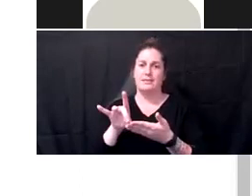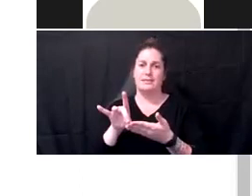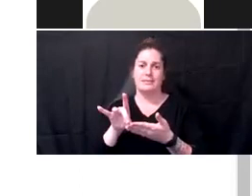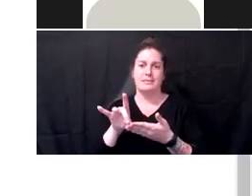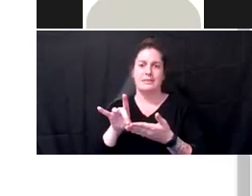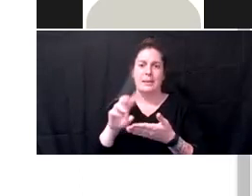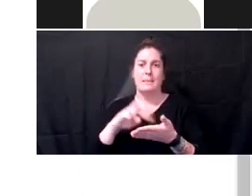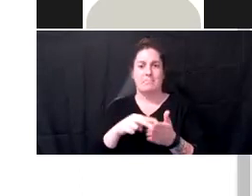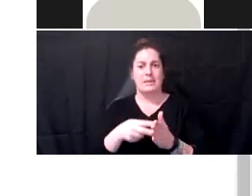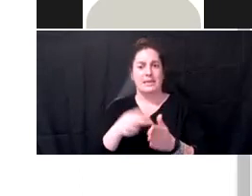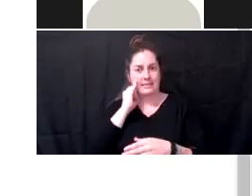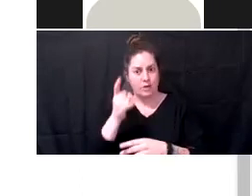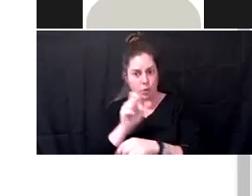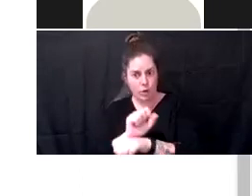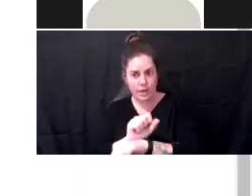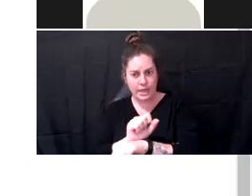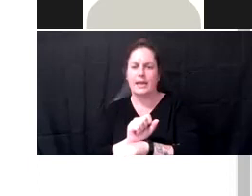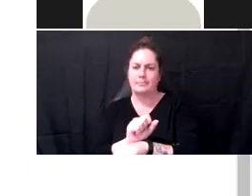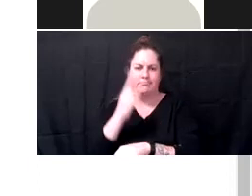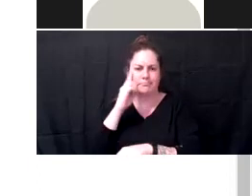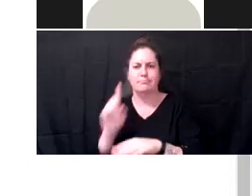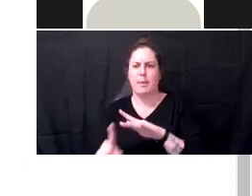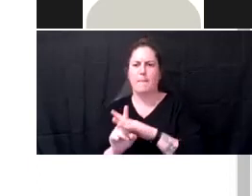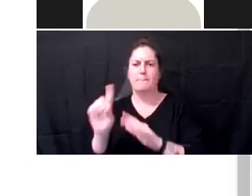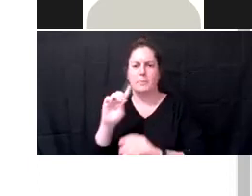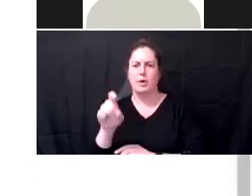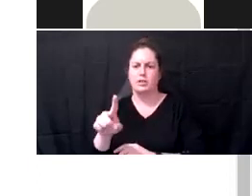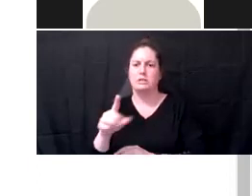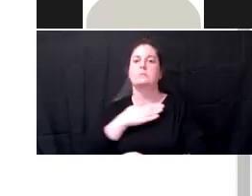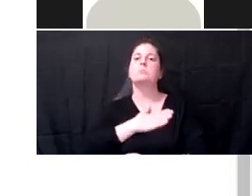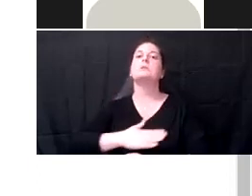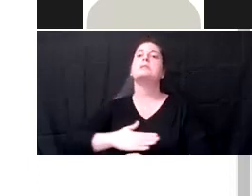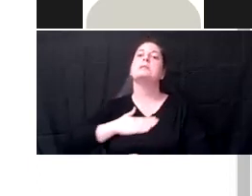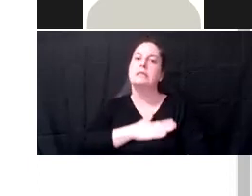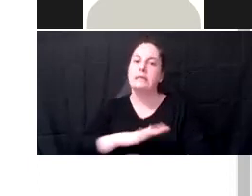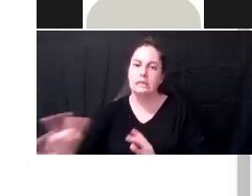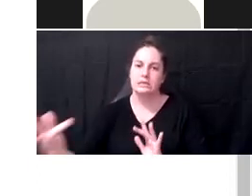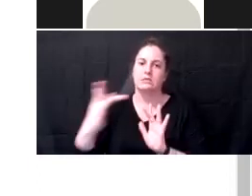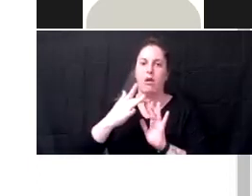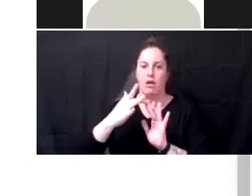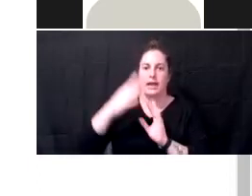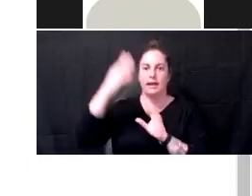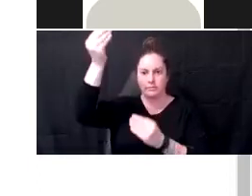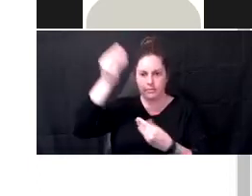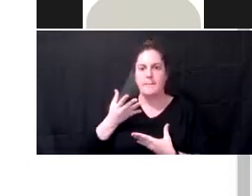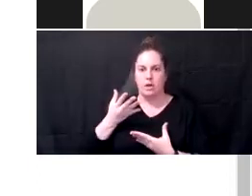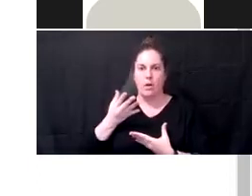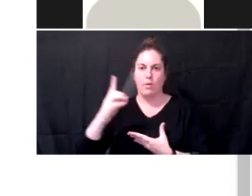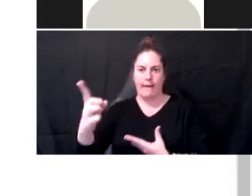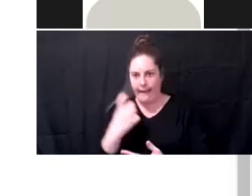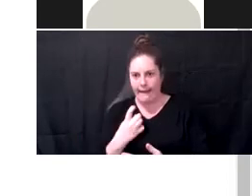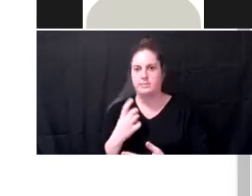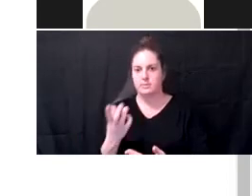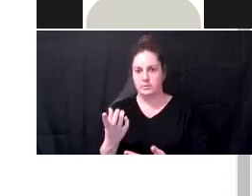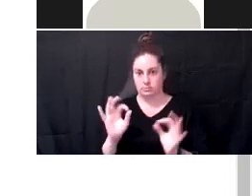some things you have questions on. Don't hesitate to reach out to me. Okay. So in the required readings